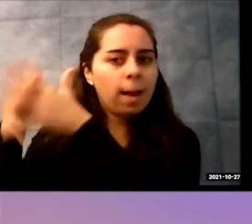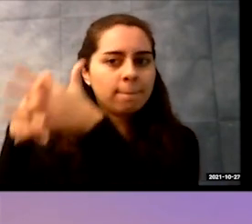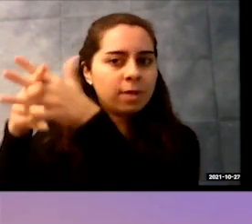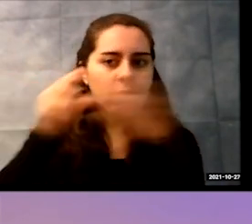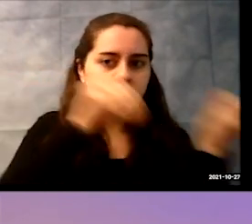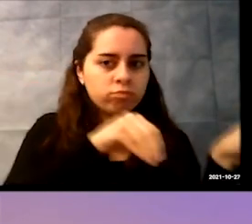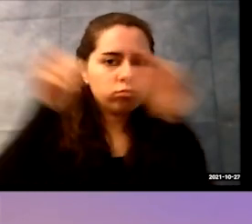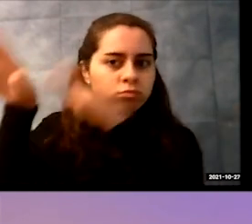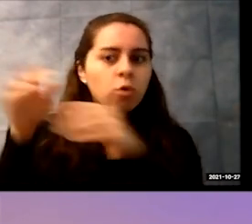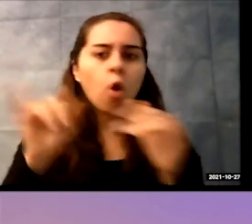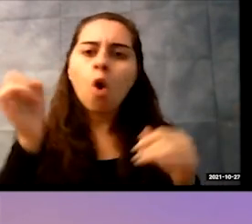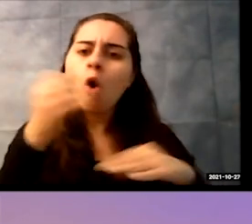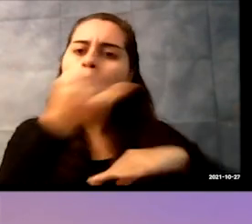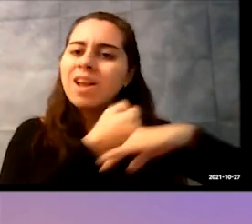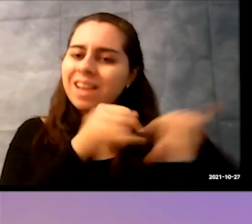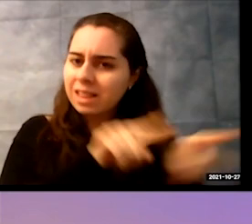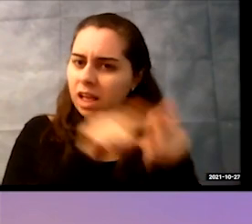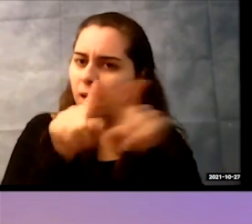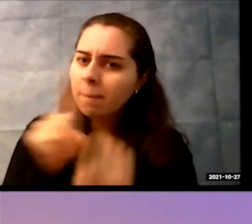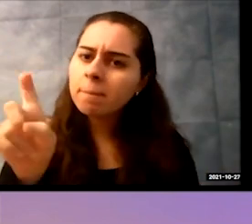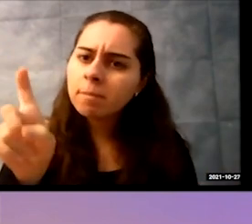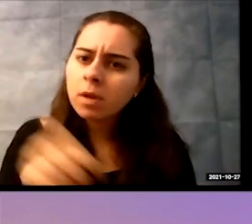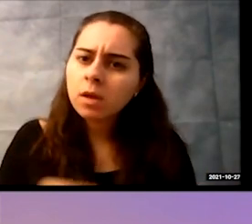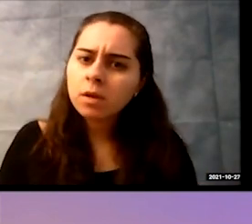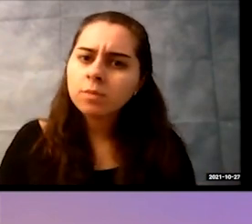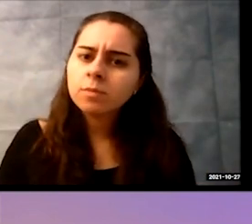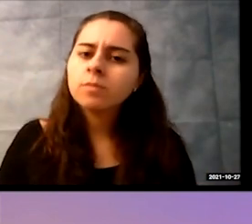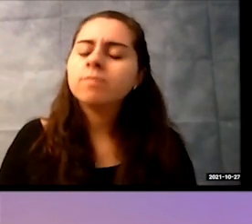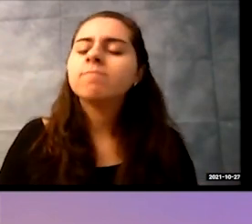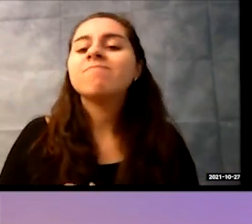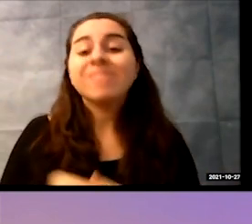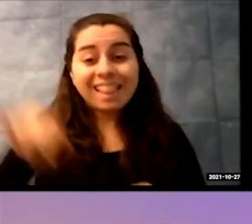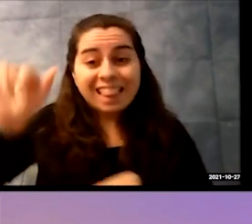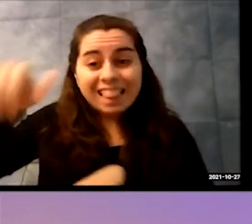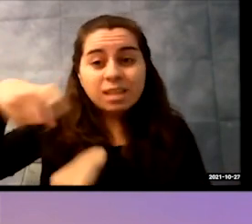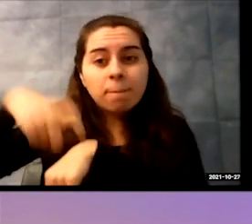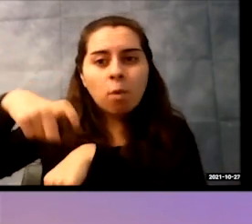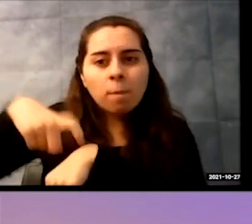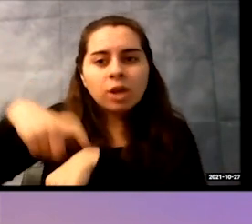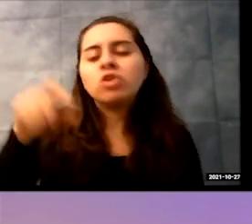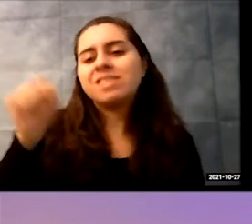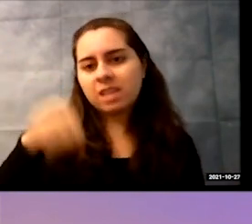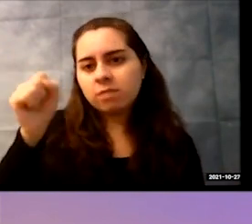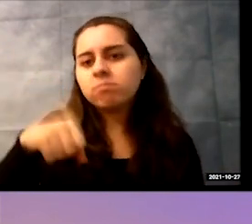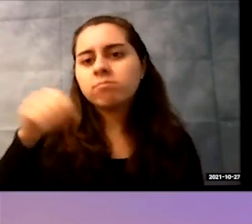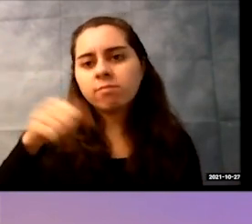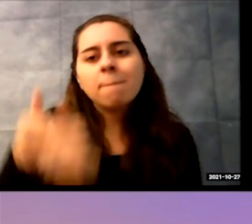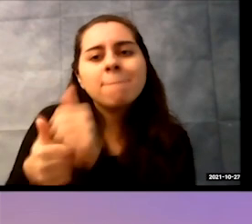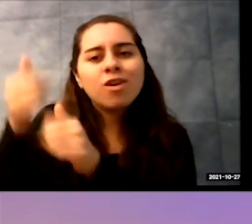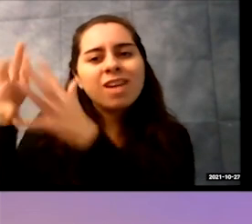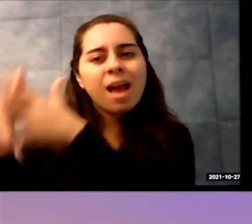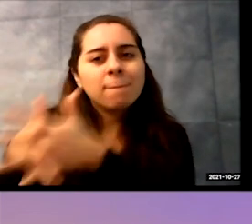to some extent at that time, it definitely was unique to the diaspora experience, because we met with all of the leaders of